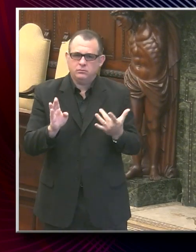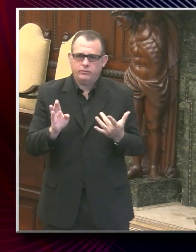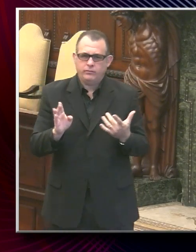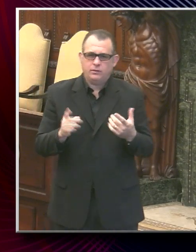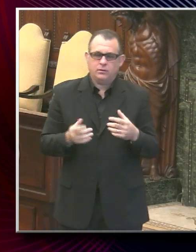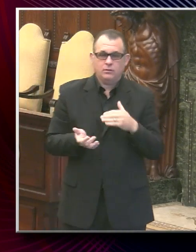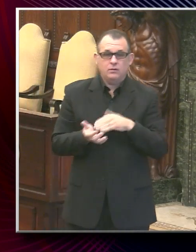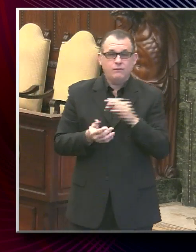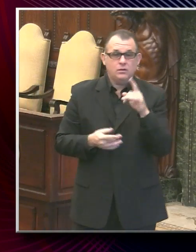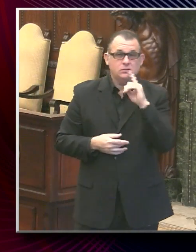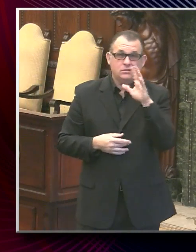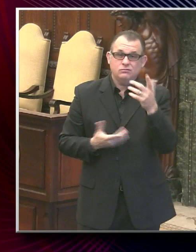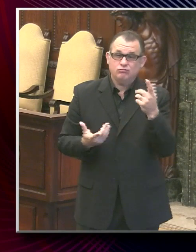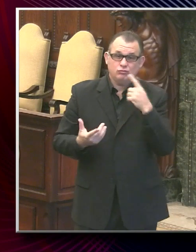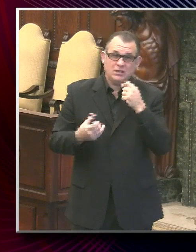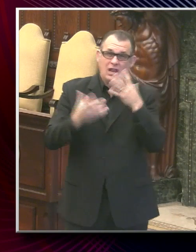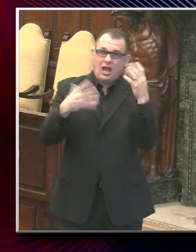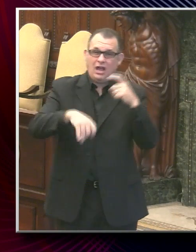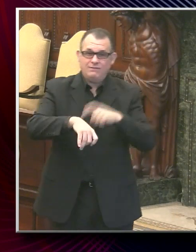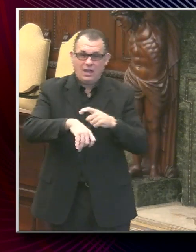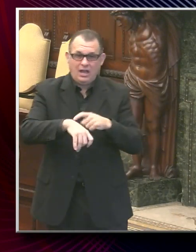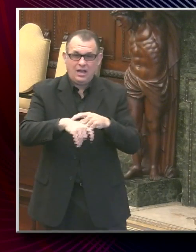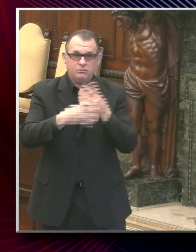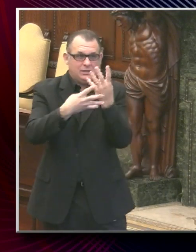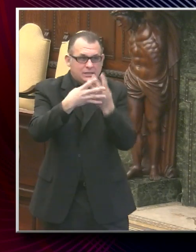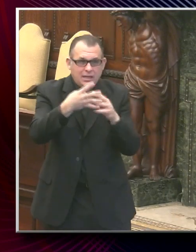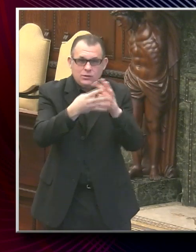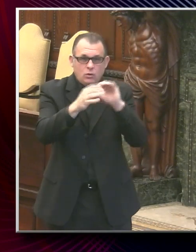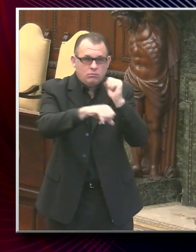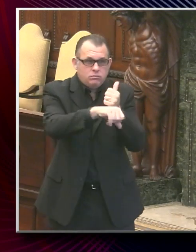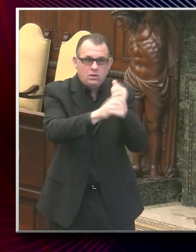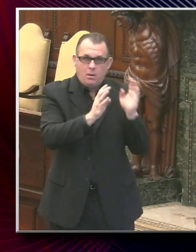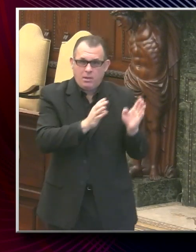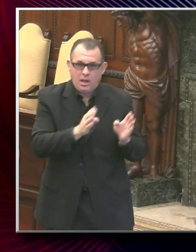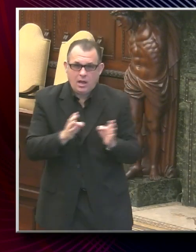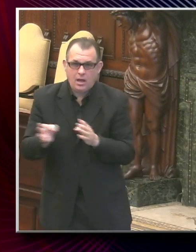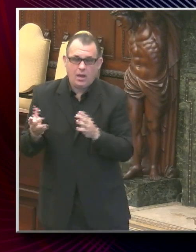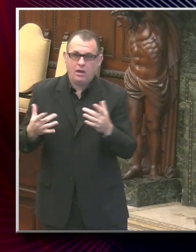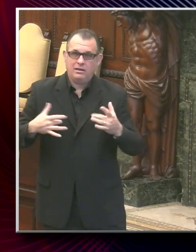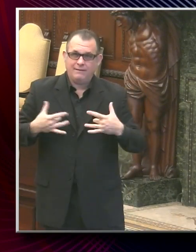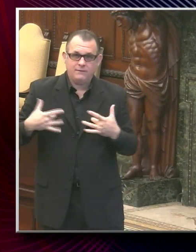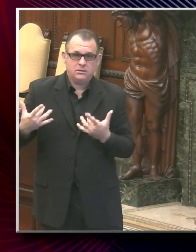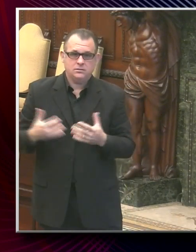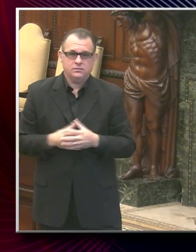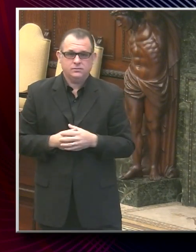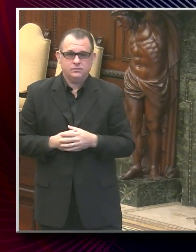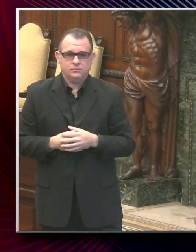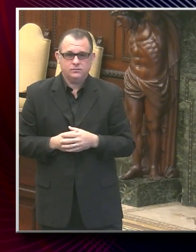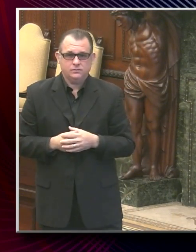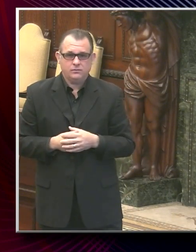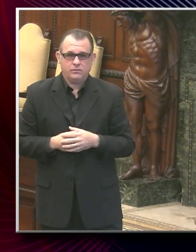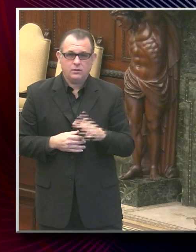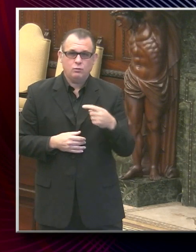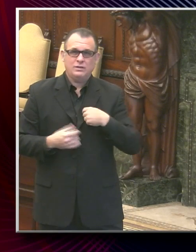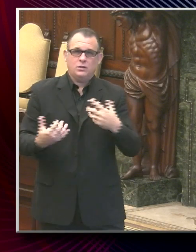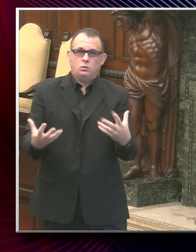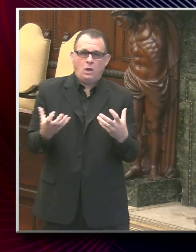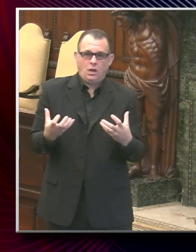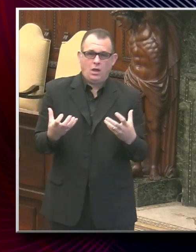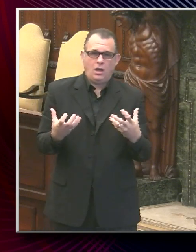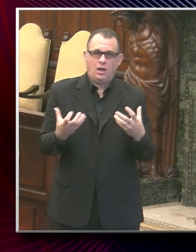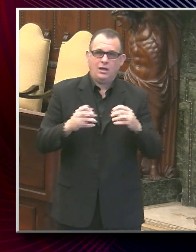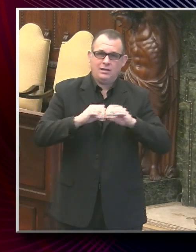It takes a long time to schedule and plan these sorts of events. And we want to make sure that people there's clarity to that. I know that's disappointing to